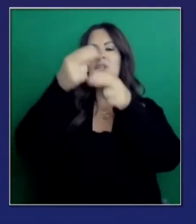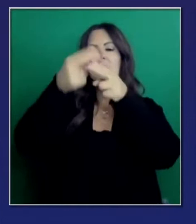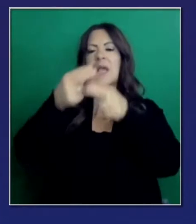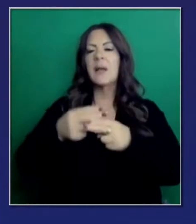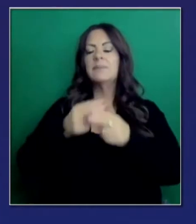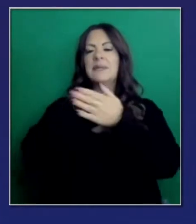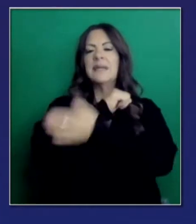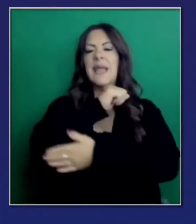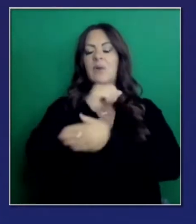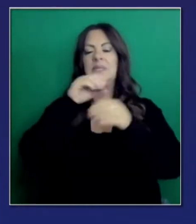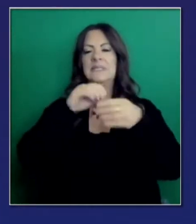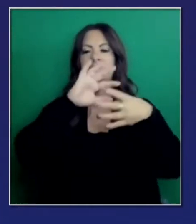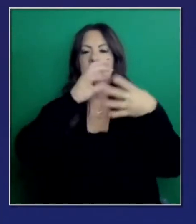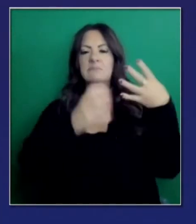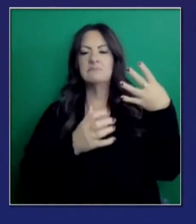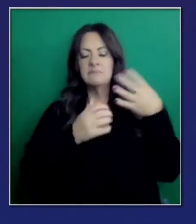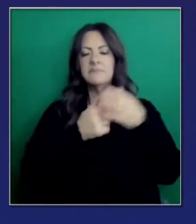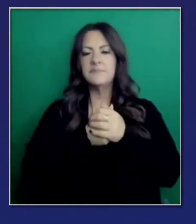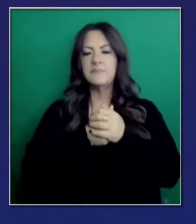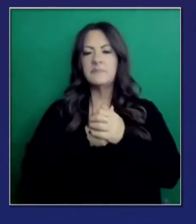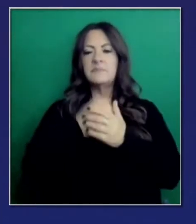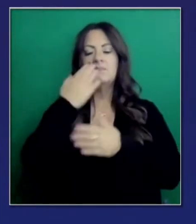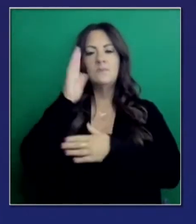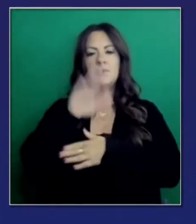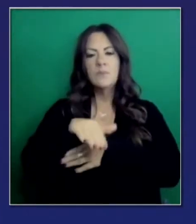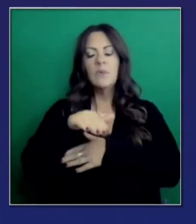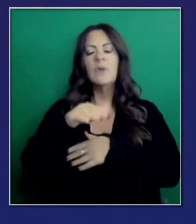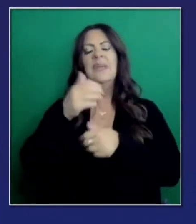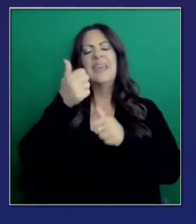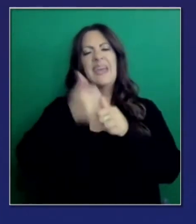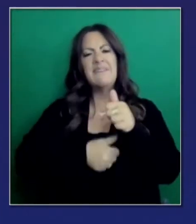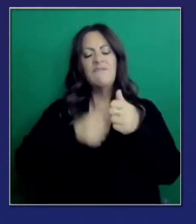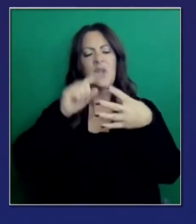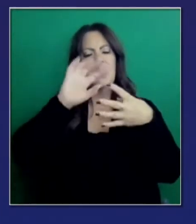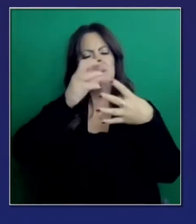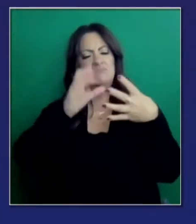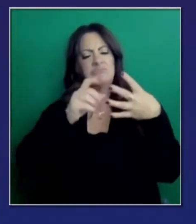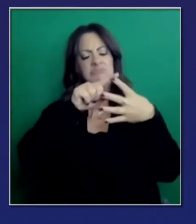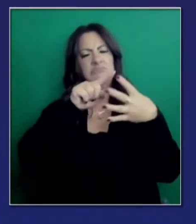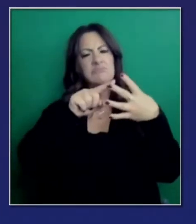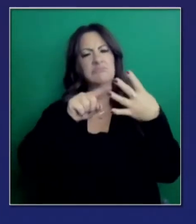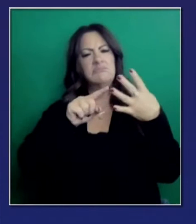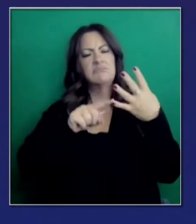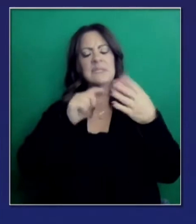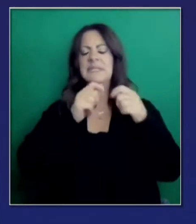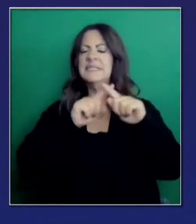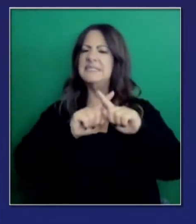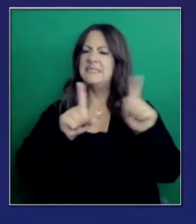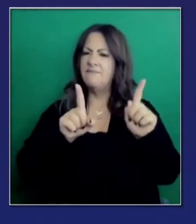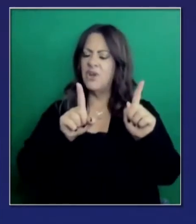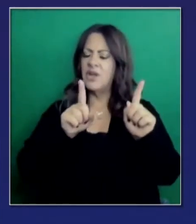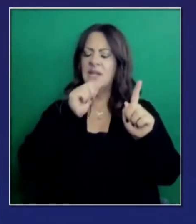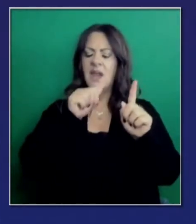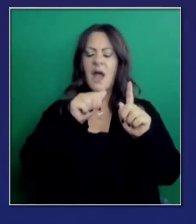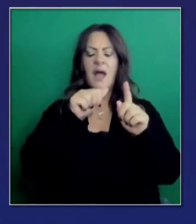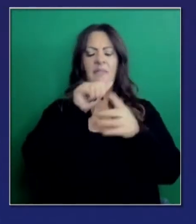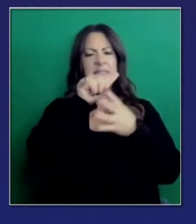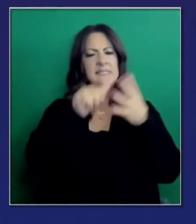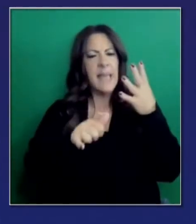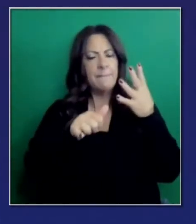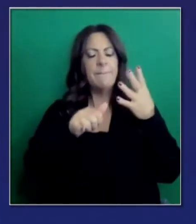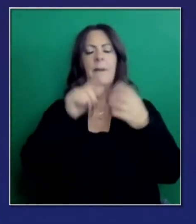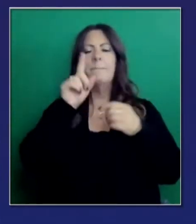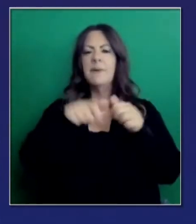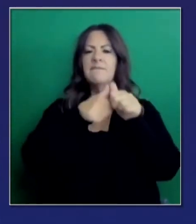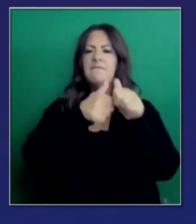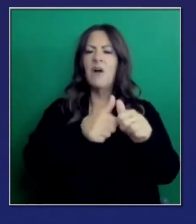the commensurate requirements, modifications, and restrictions that are part of each tier. And I'll remind everybody, if they